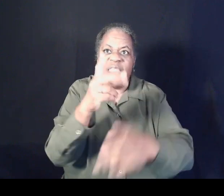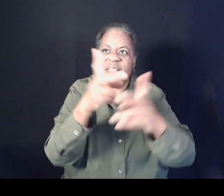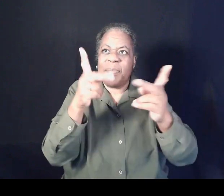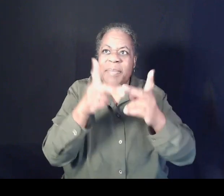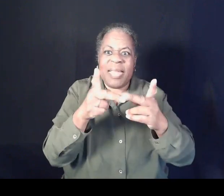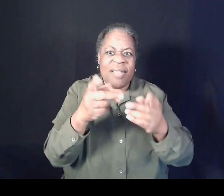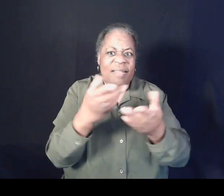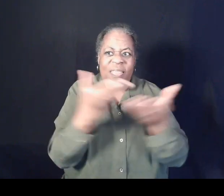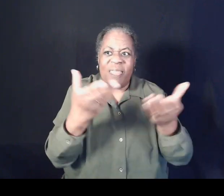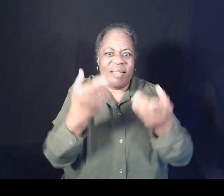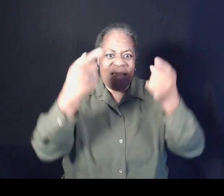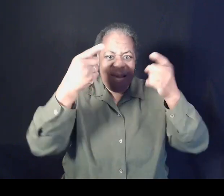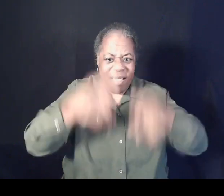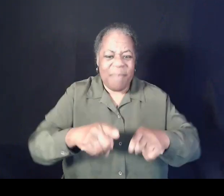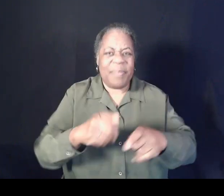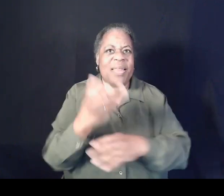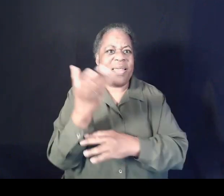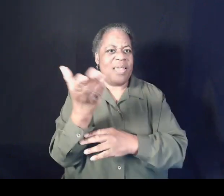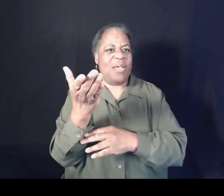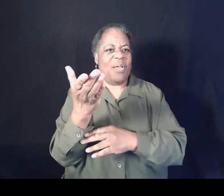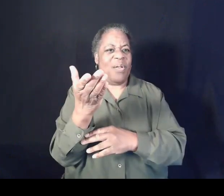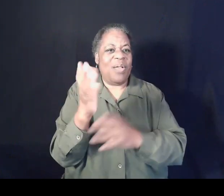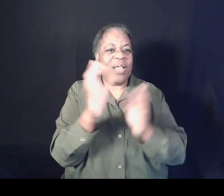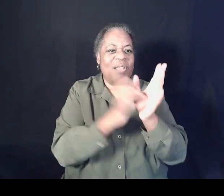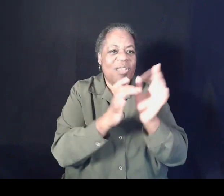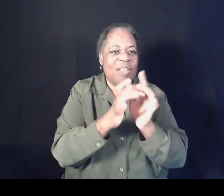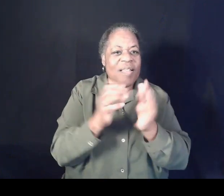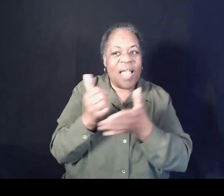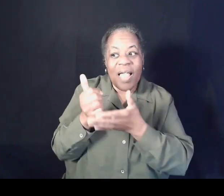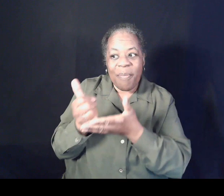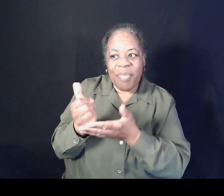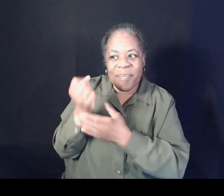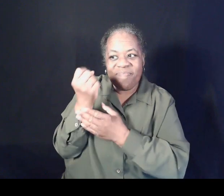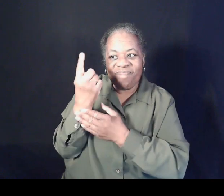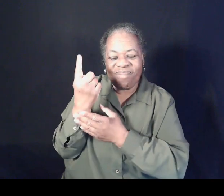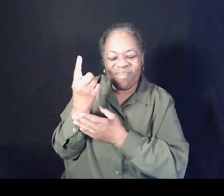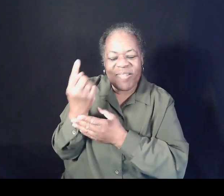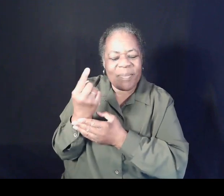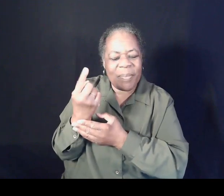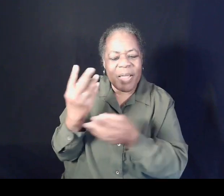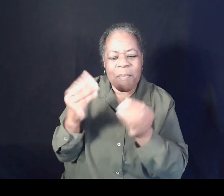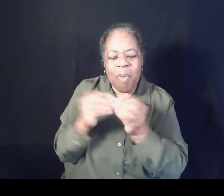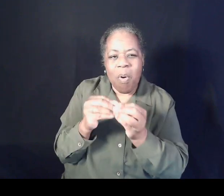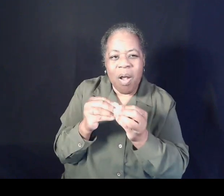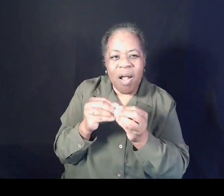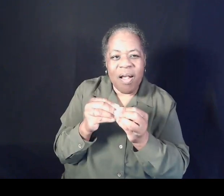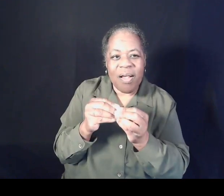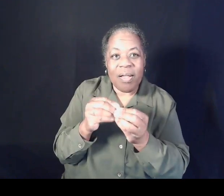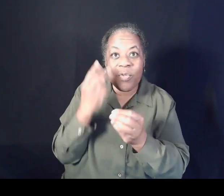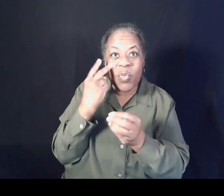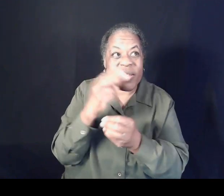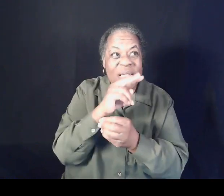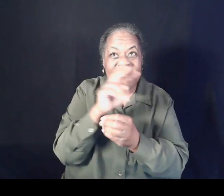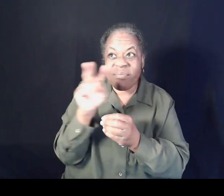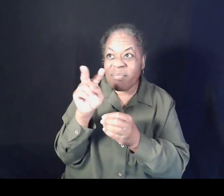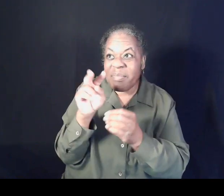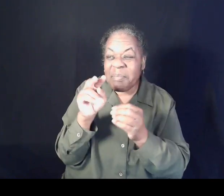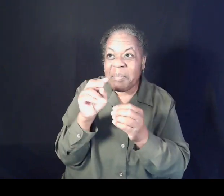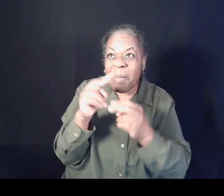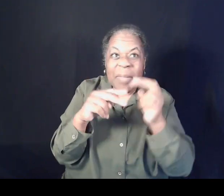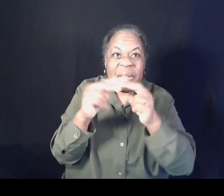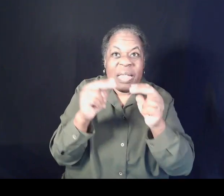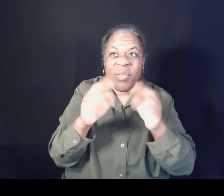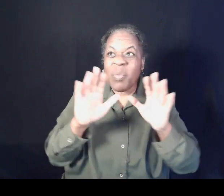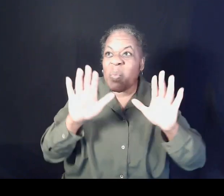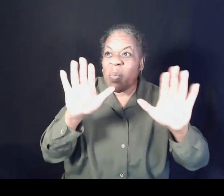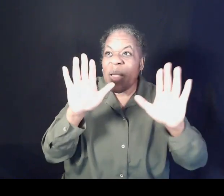happens. And then Jesus helps them realize that there's something more. Do you see all these great buildings? When he tells